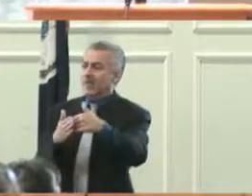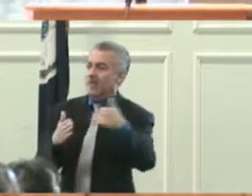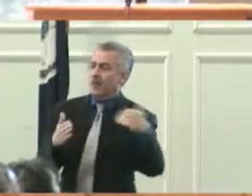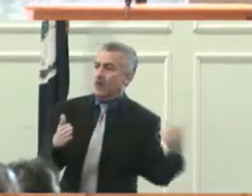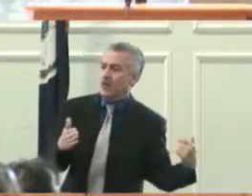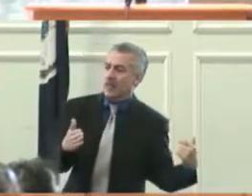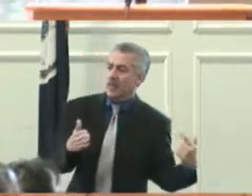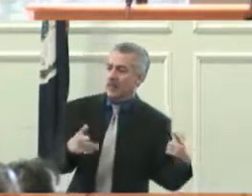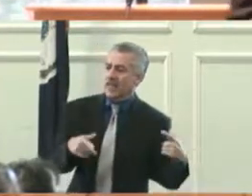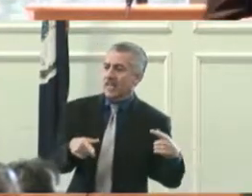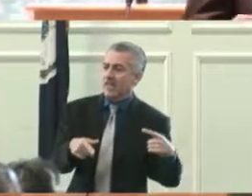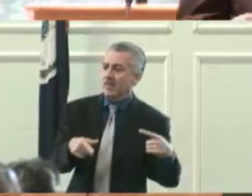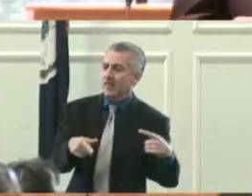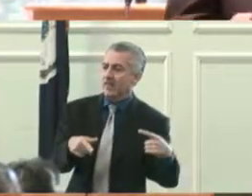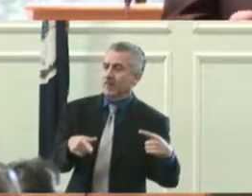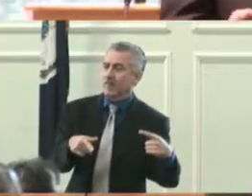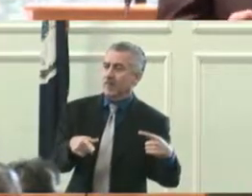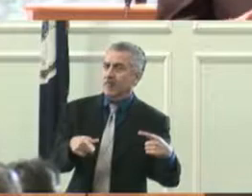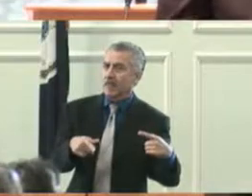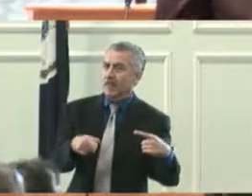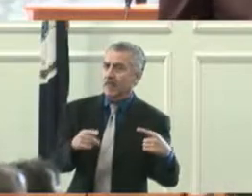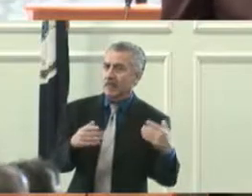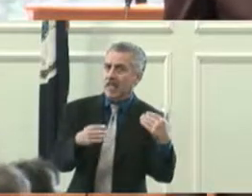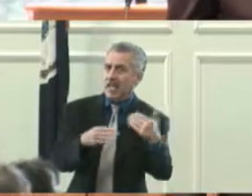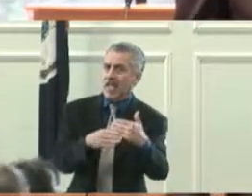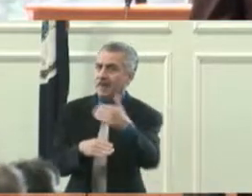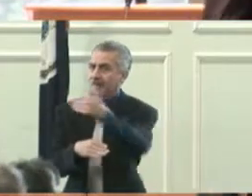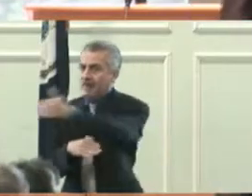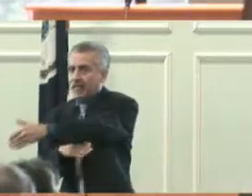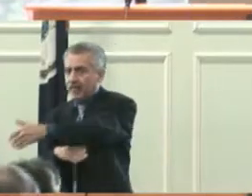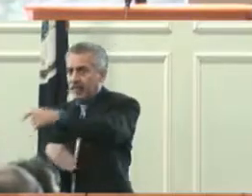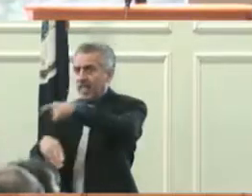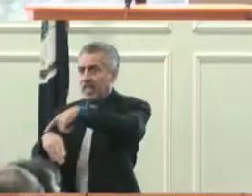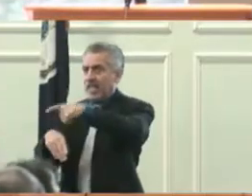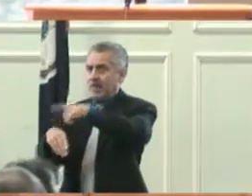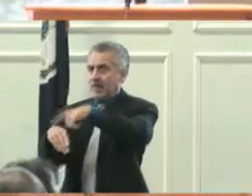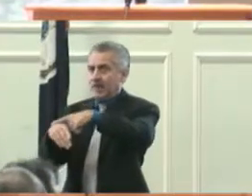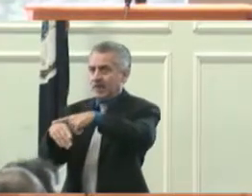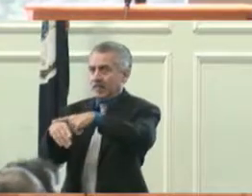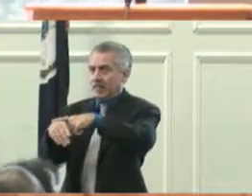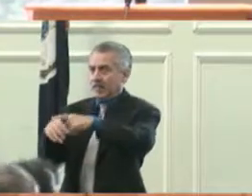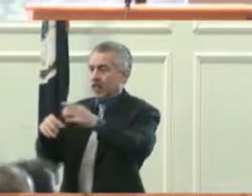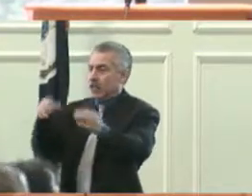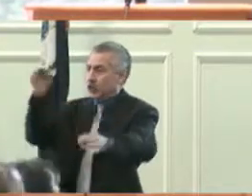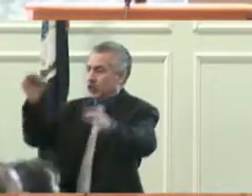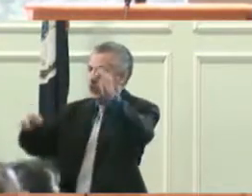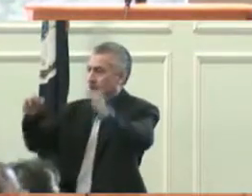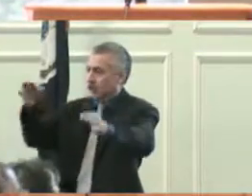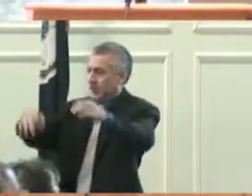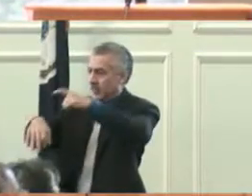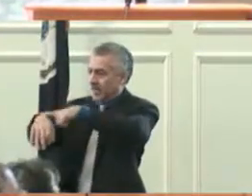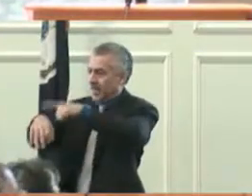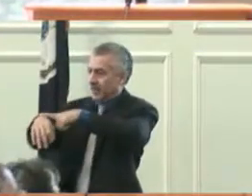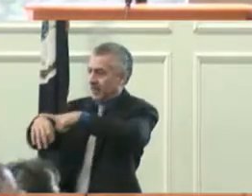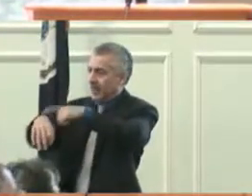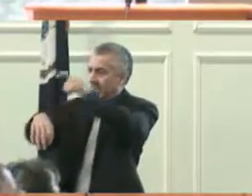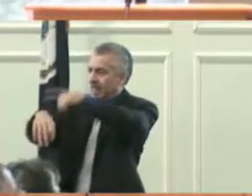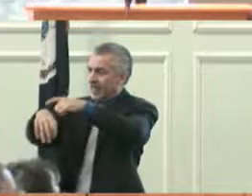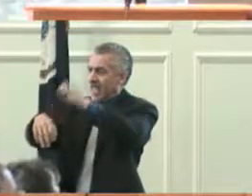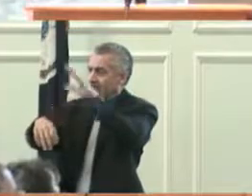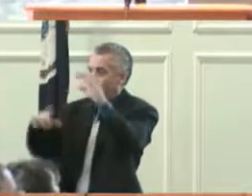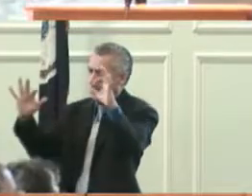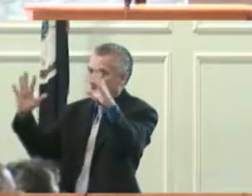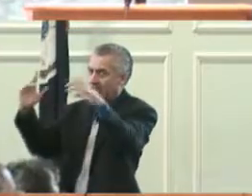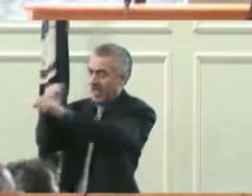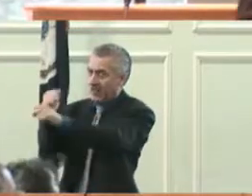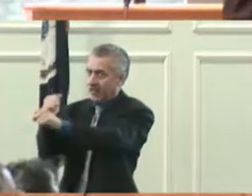God's judgment hour, or the time of the end. The book of Daniel, Paul says with hope.